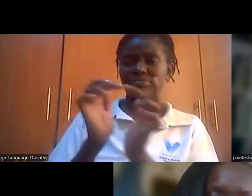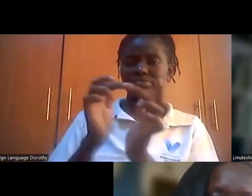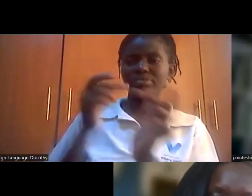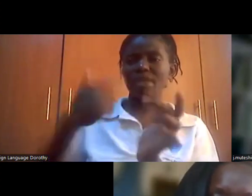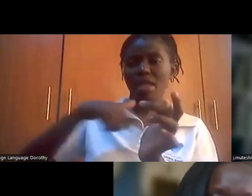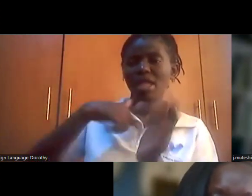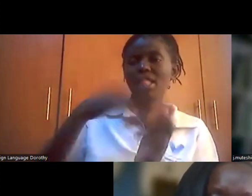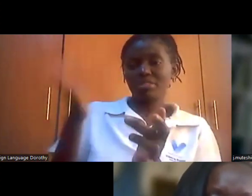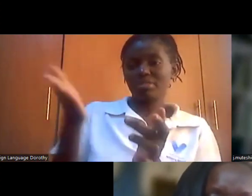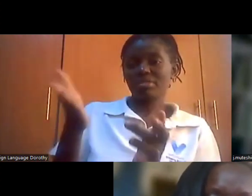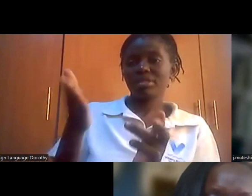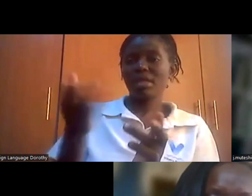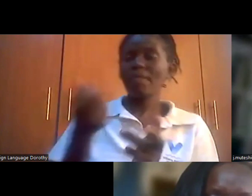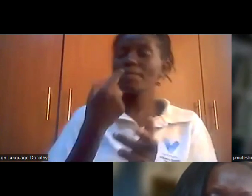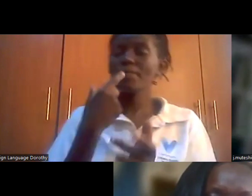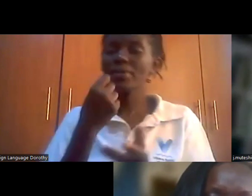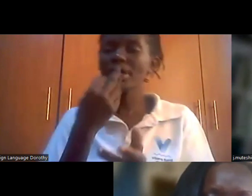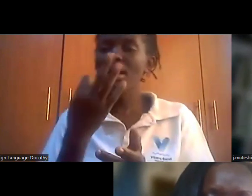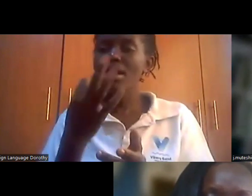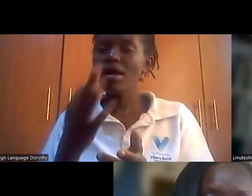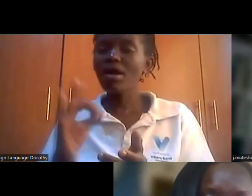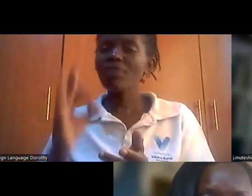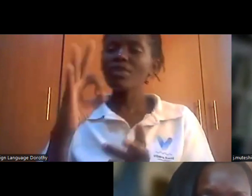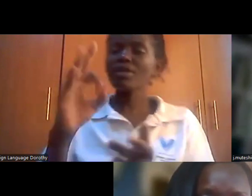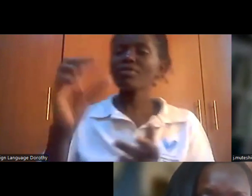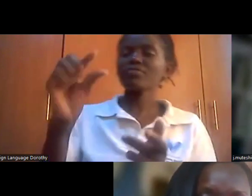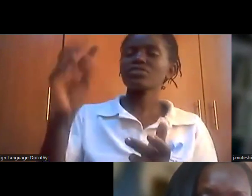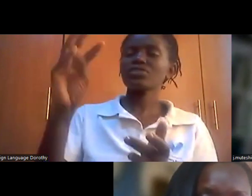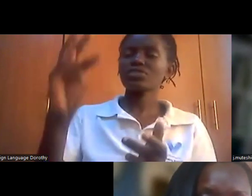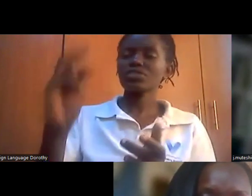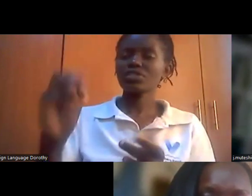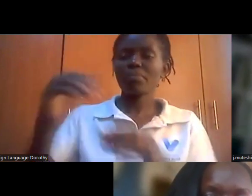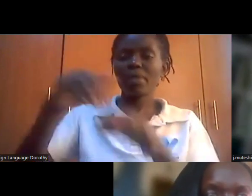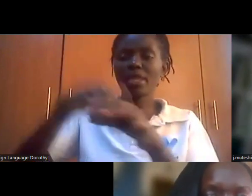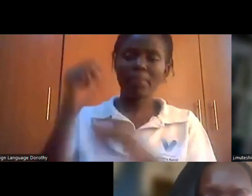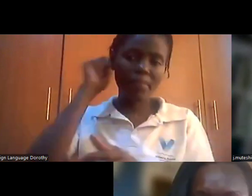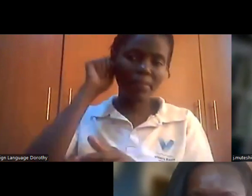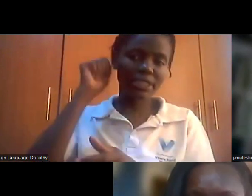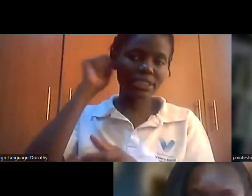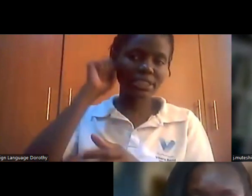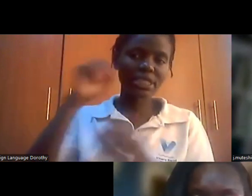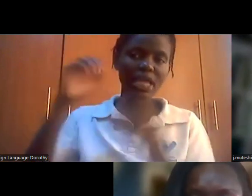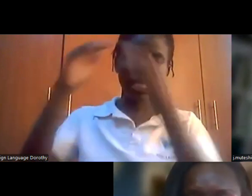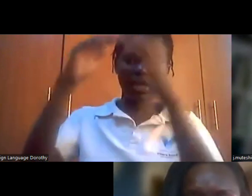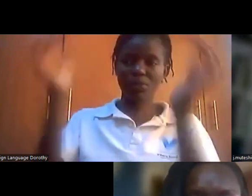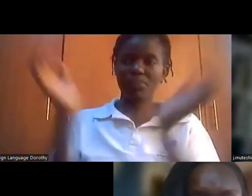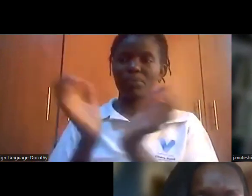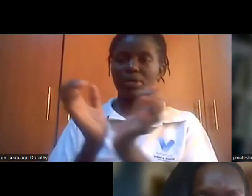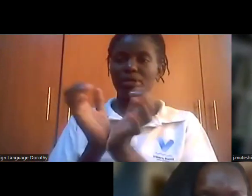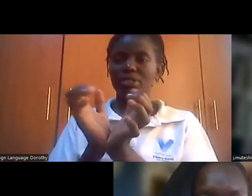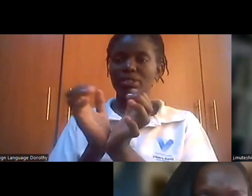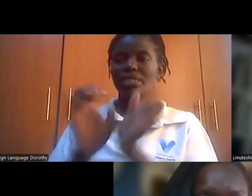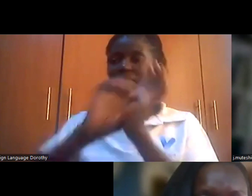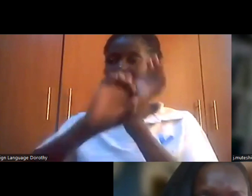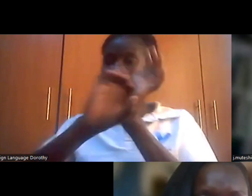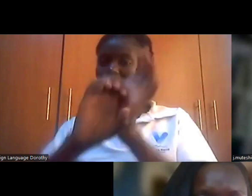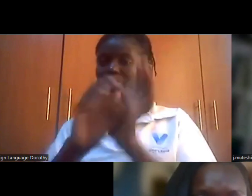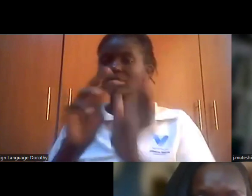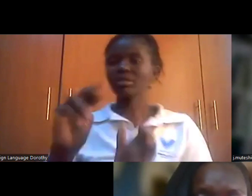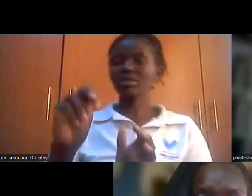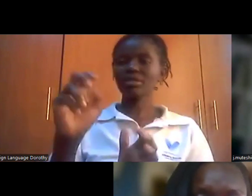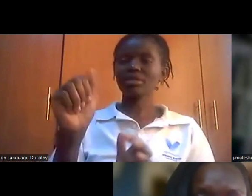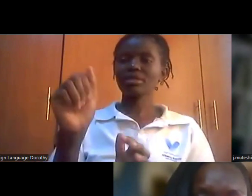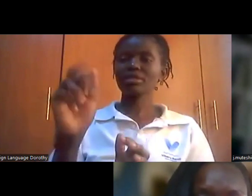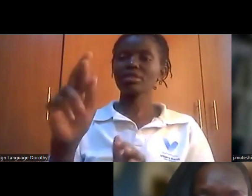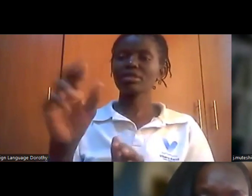Justification, Medicalization of Female Genital Mutilation in Maasai Community, a case of Narok County. It's available on our website.